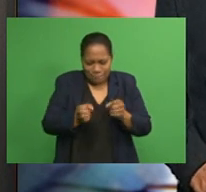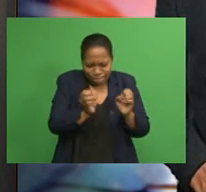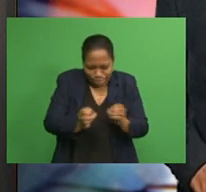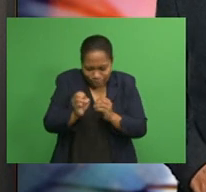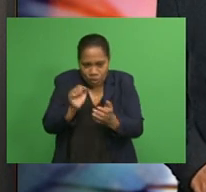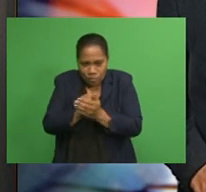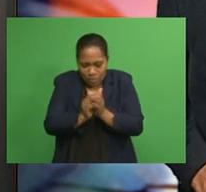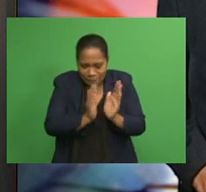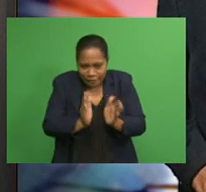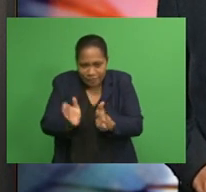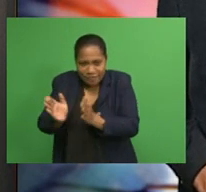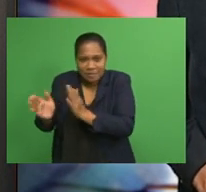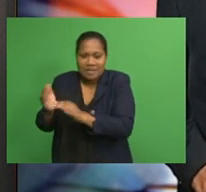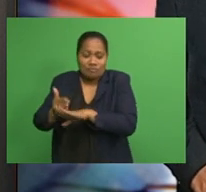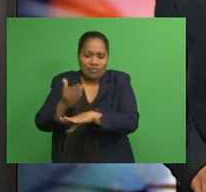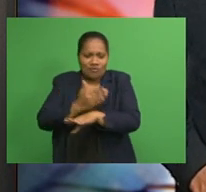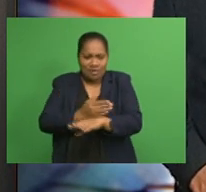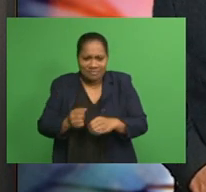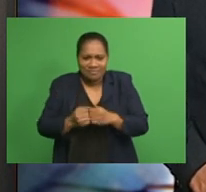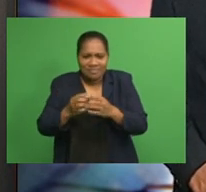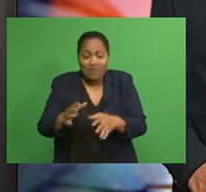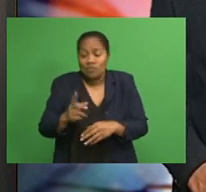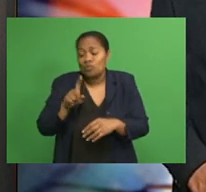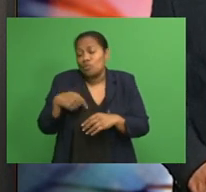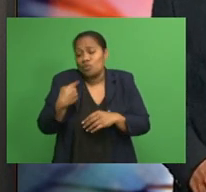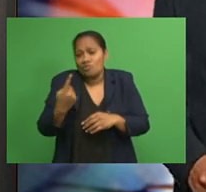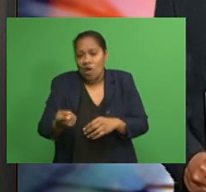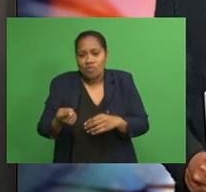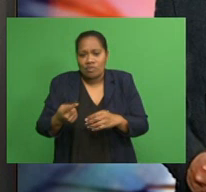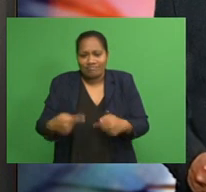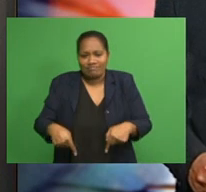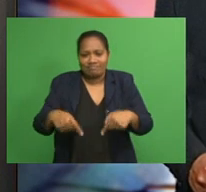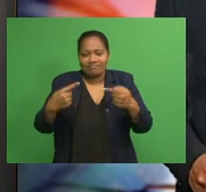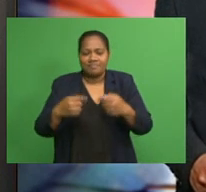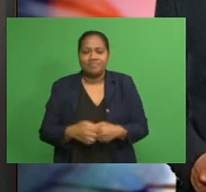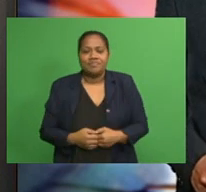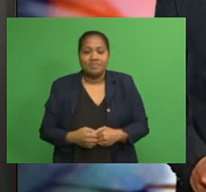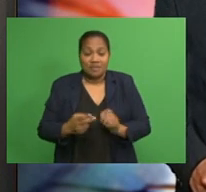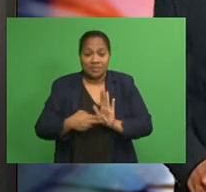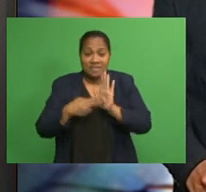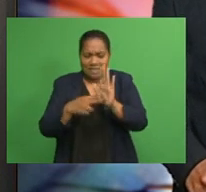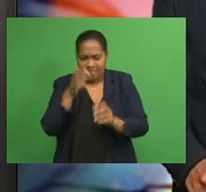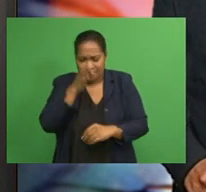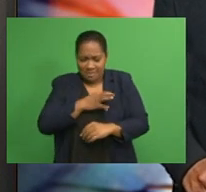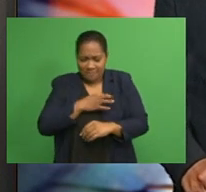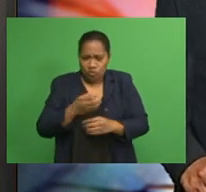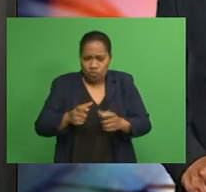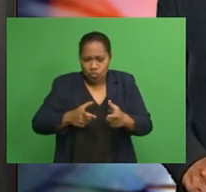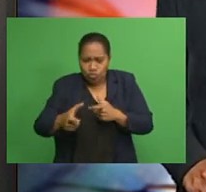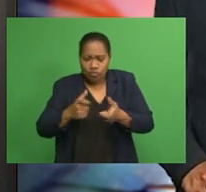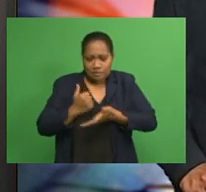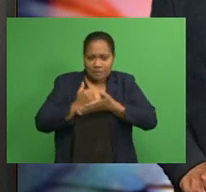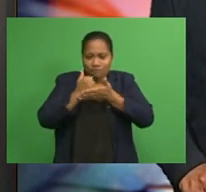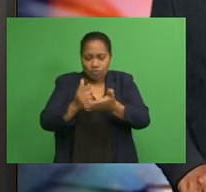Western Derby clash in the Vodafone Premier League tomorrow. Nandi coach Kamal Swami believes that ball control and support play will be vital in